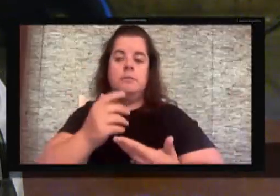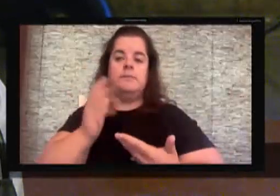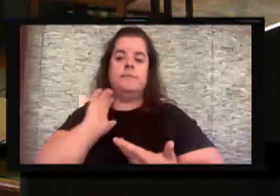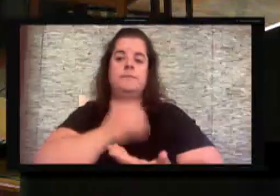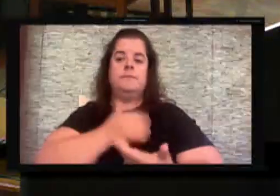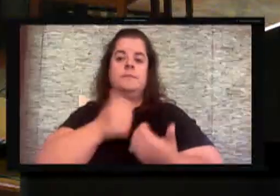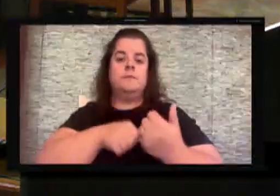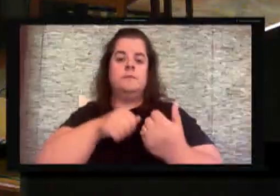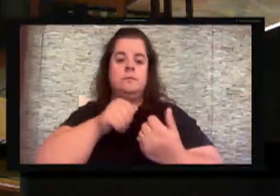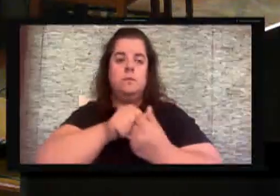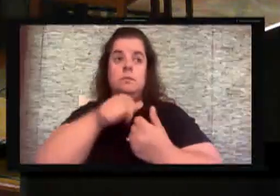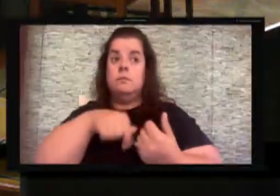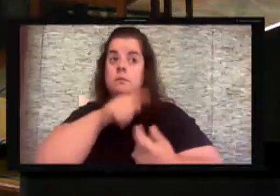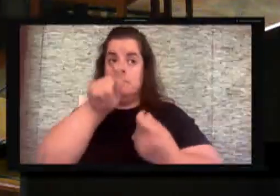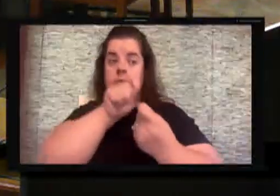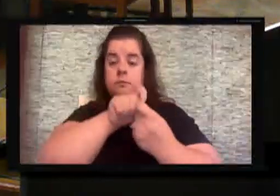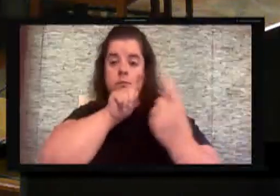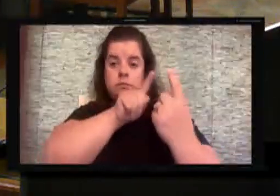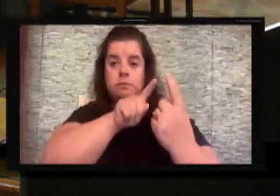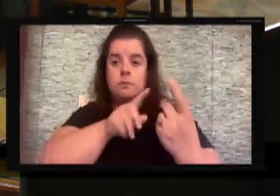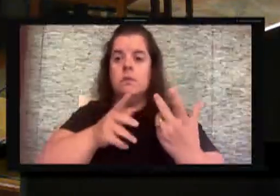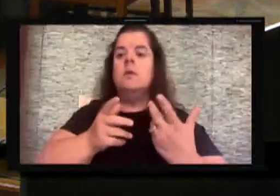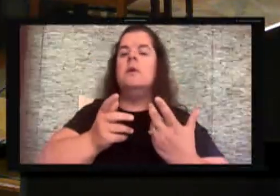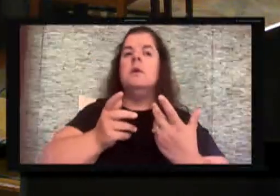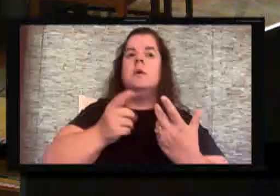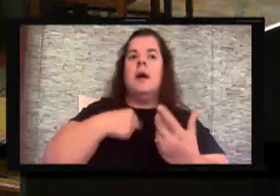specifically? I think it will